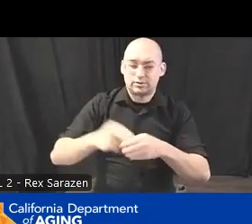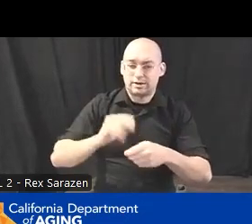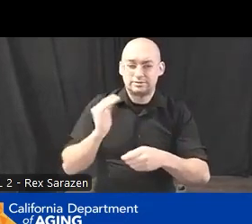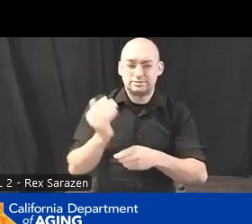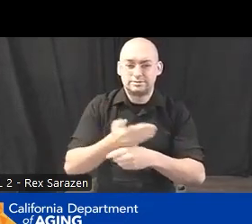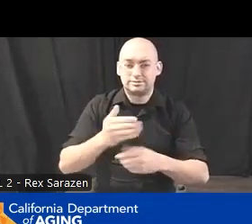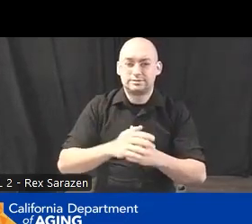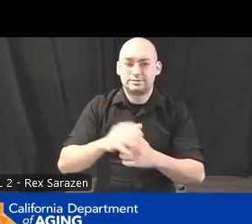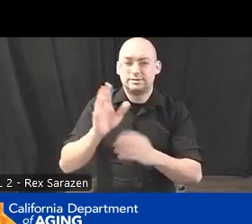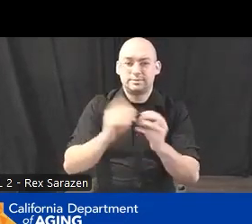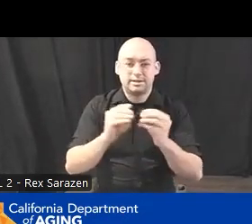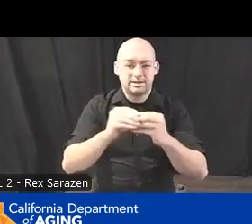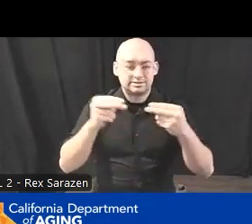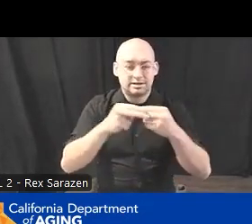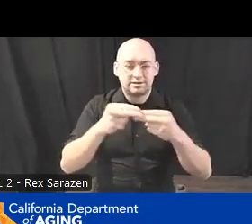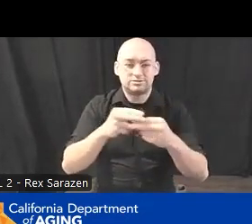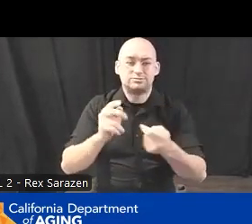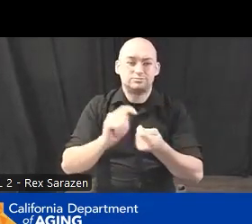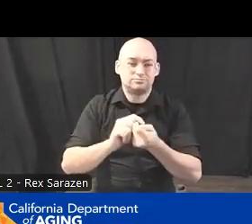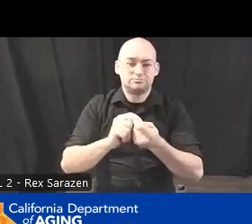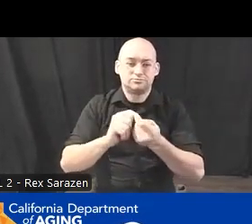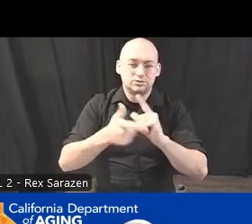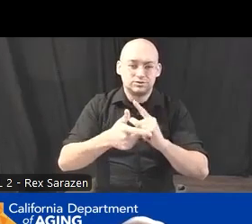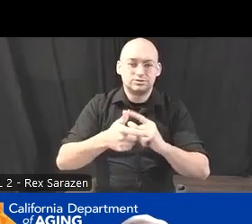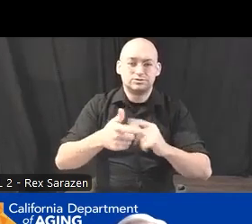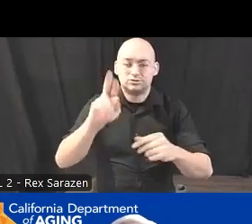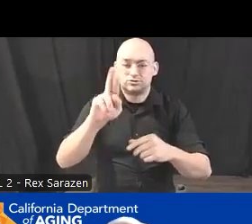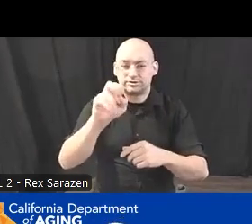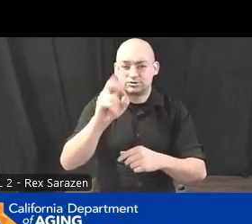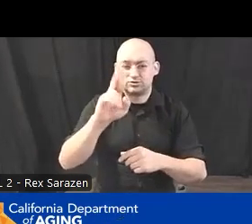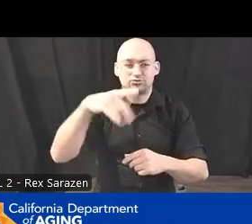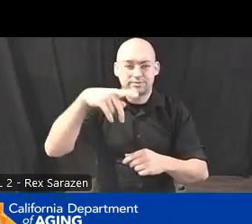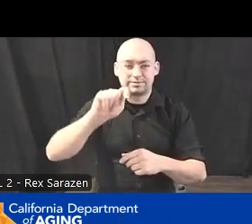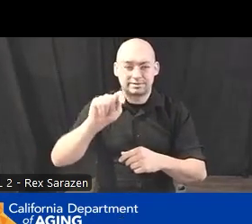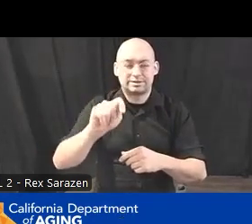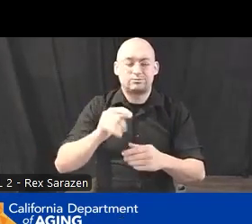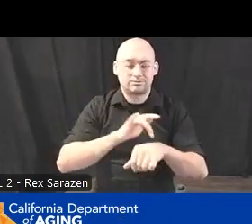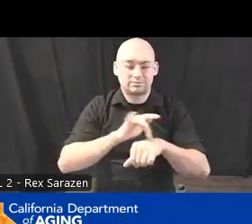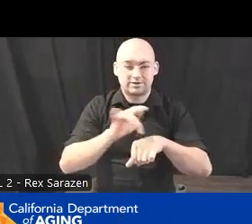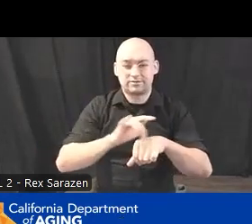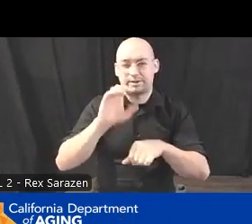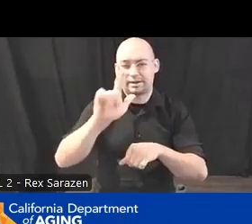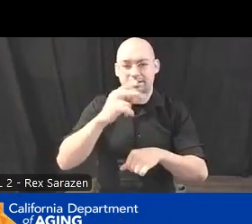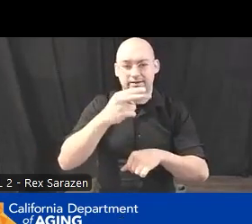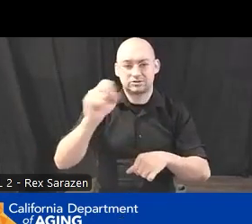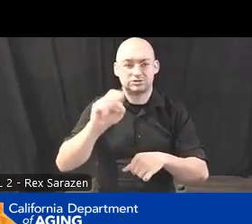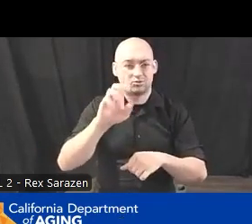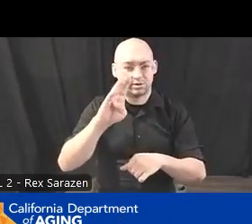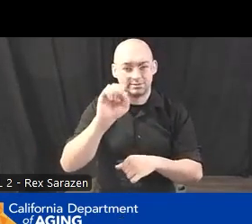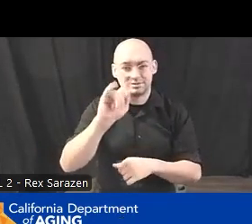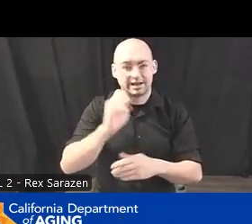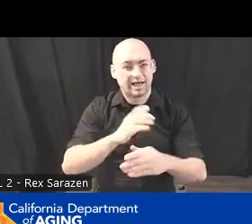Meeting slides, transcripts, and the recording will be posted to the Cal HHS website after this meeting.